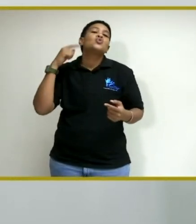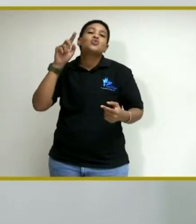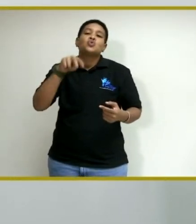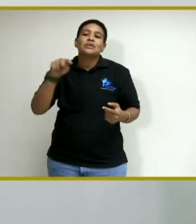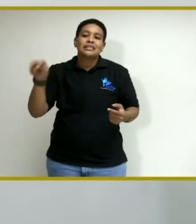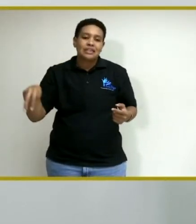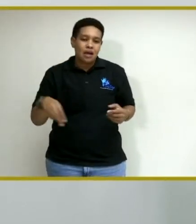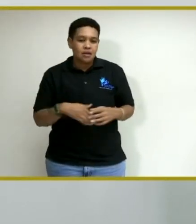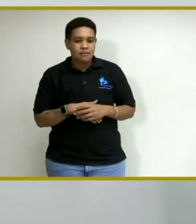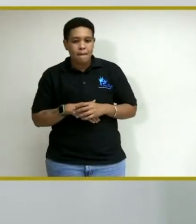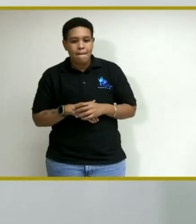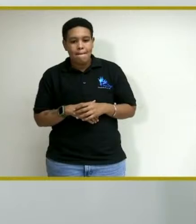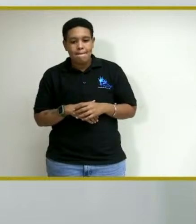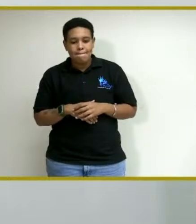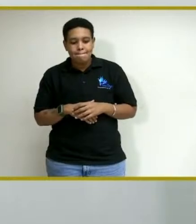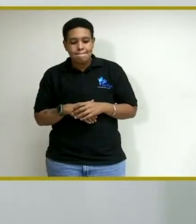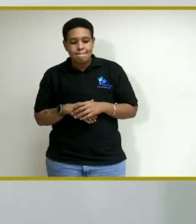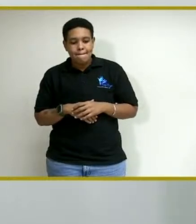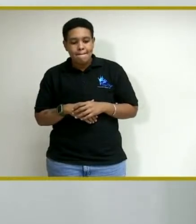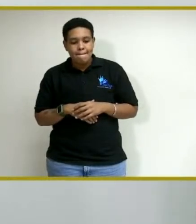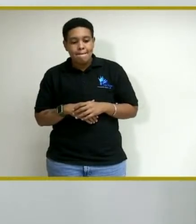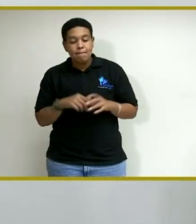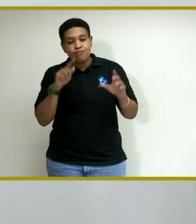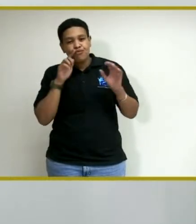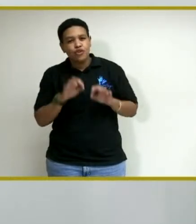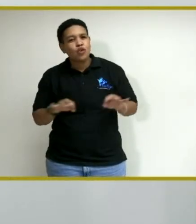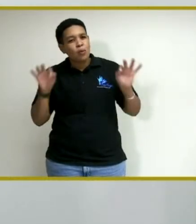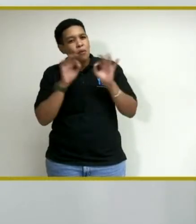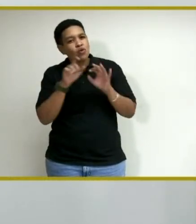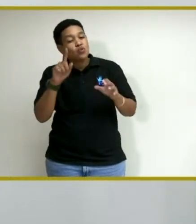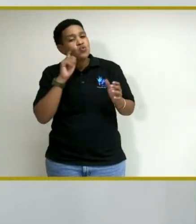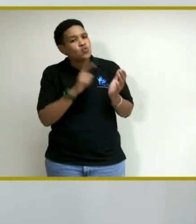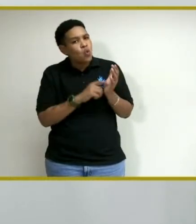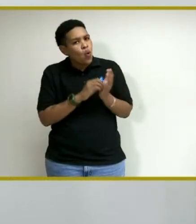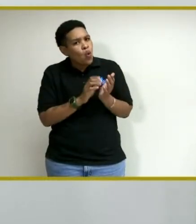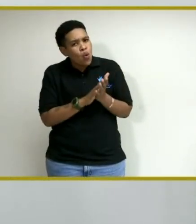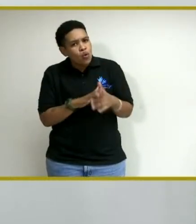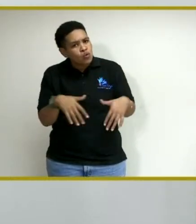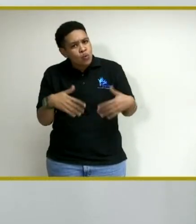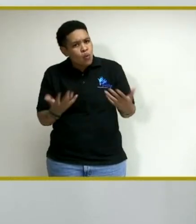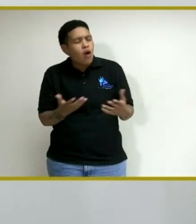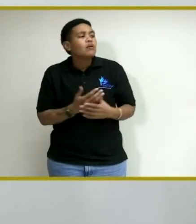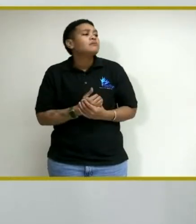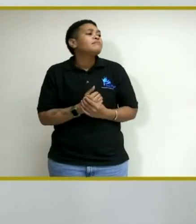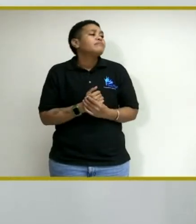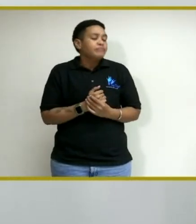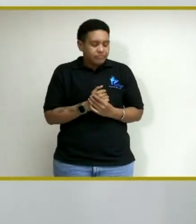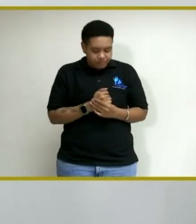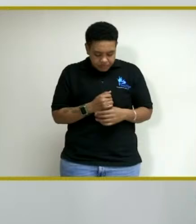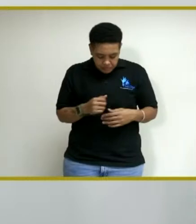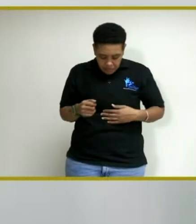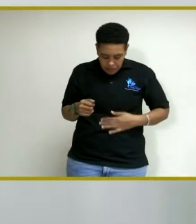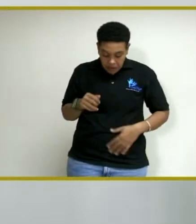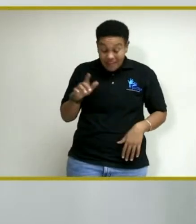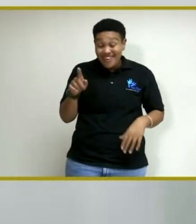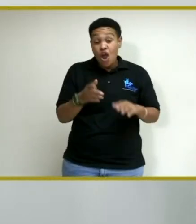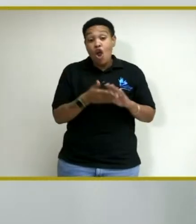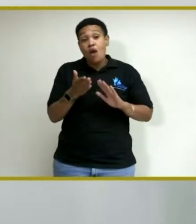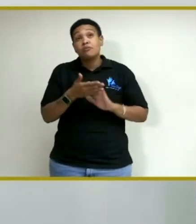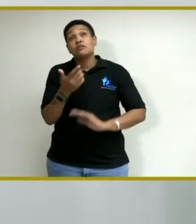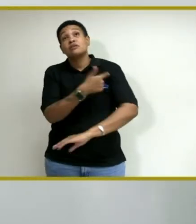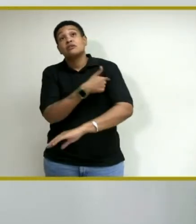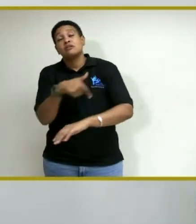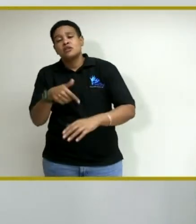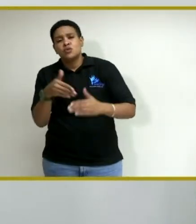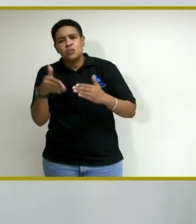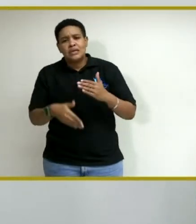22nd. It is important to note that the blitz operations this